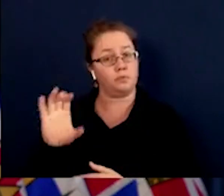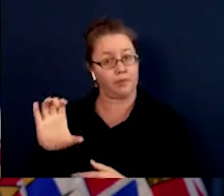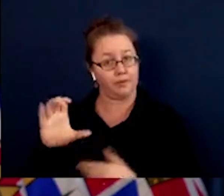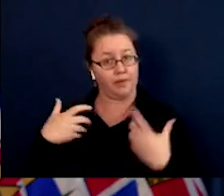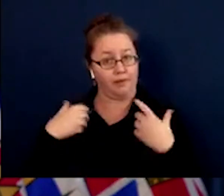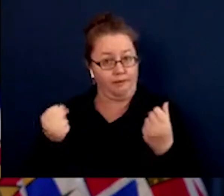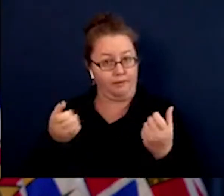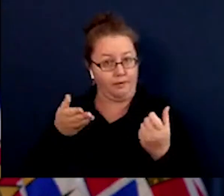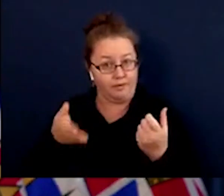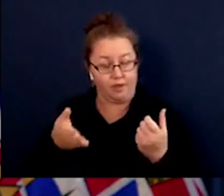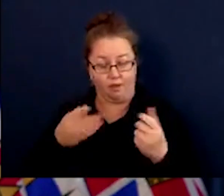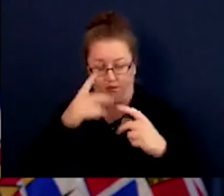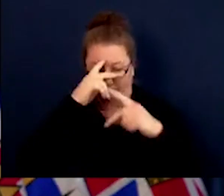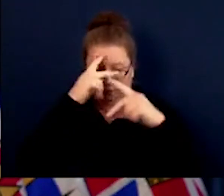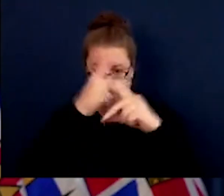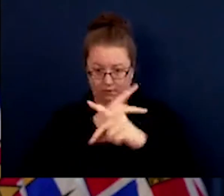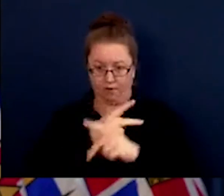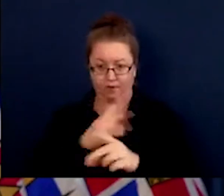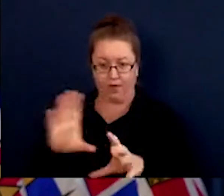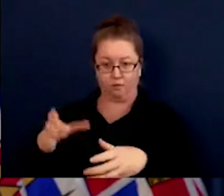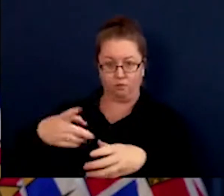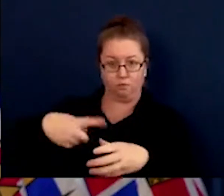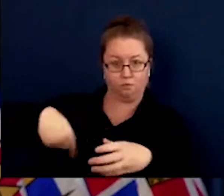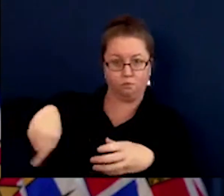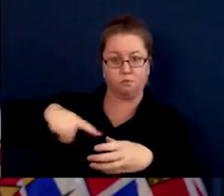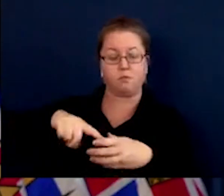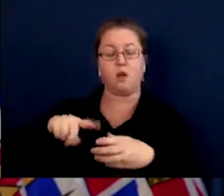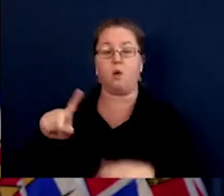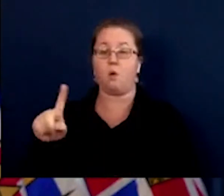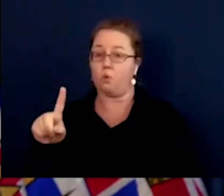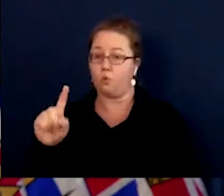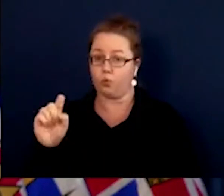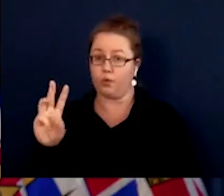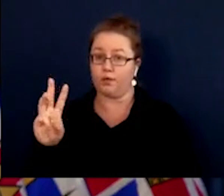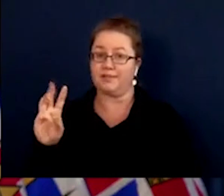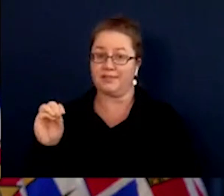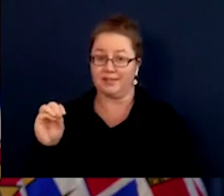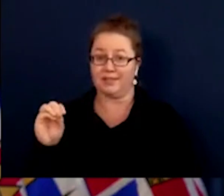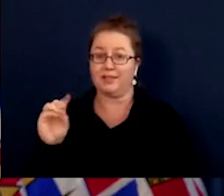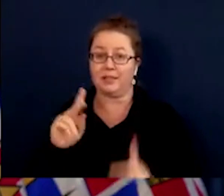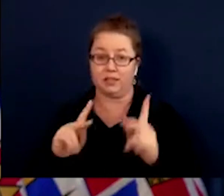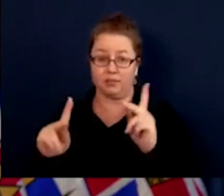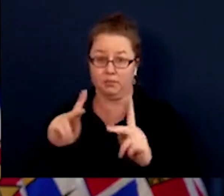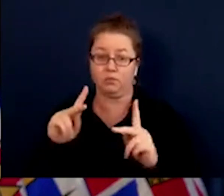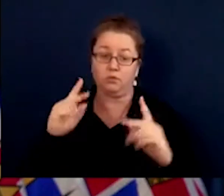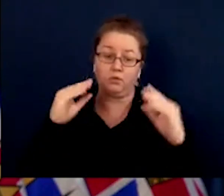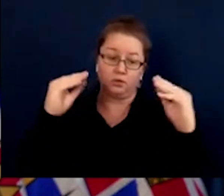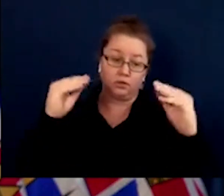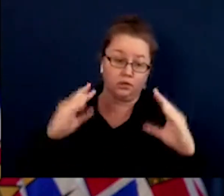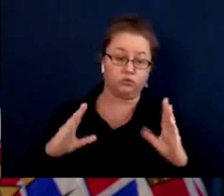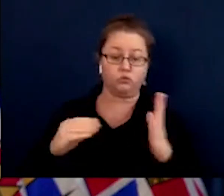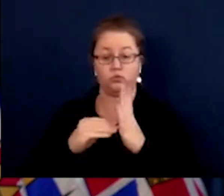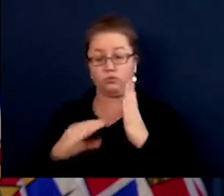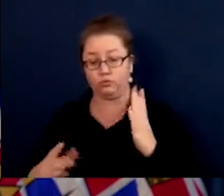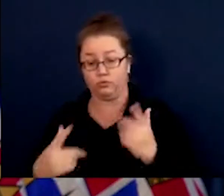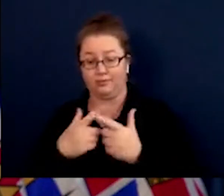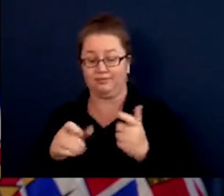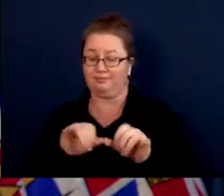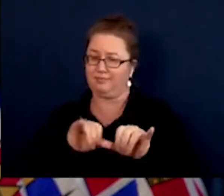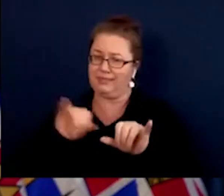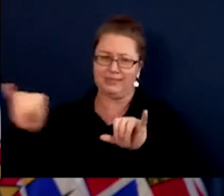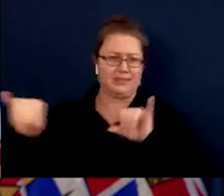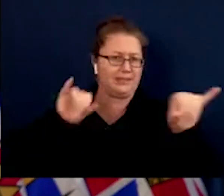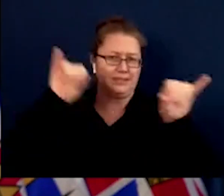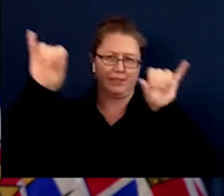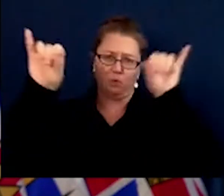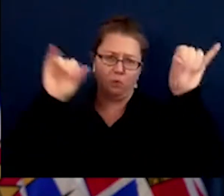can contain the spread to the involved cohorts. And right now, that means 160 people in the school community are